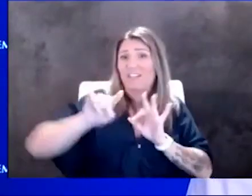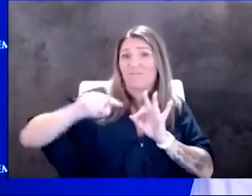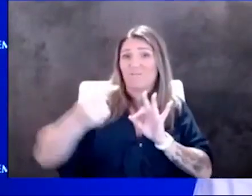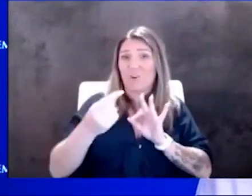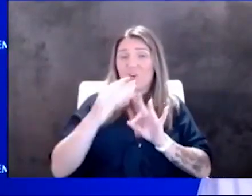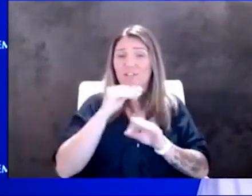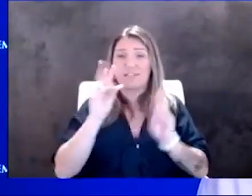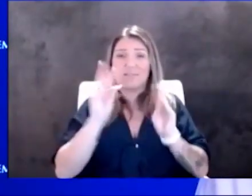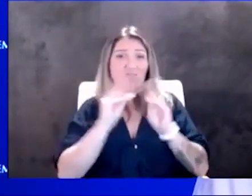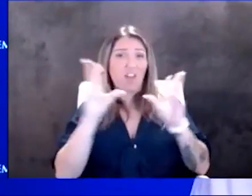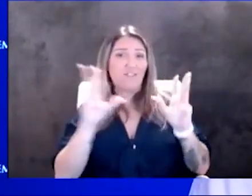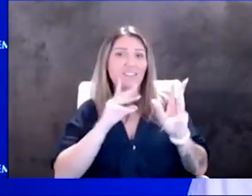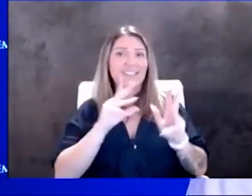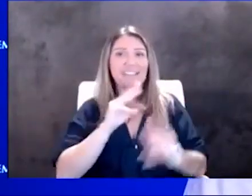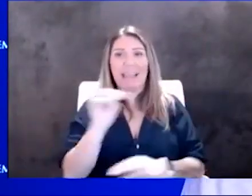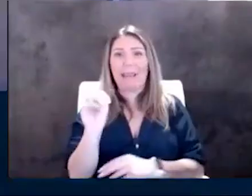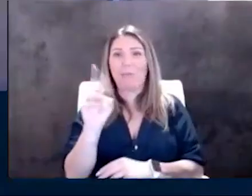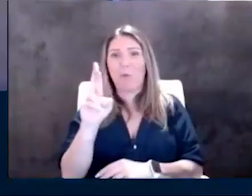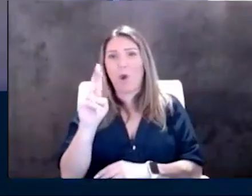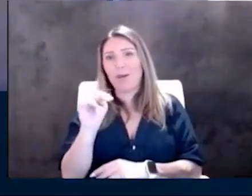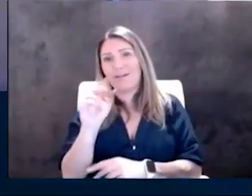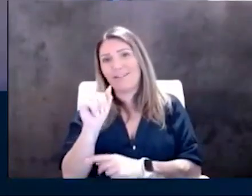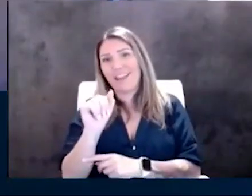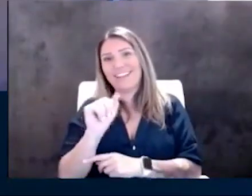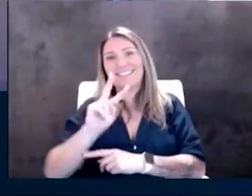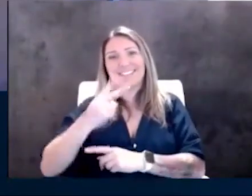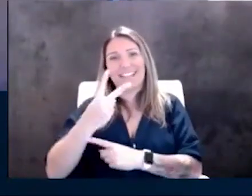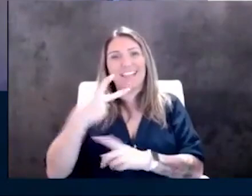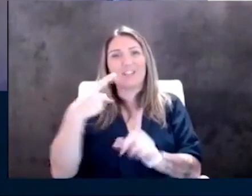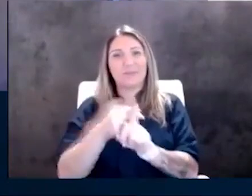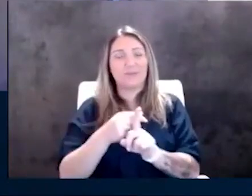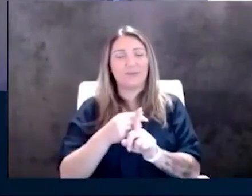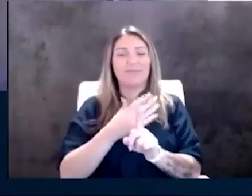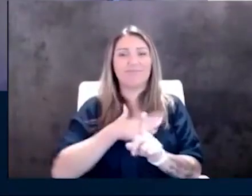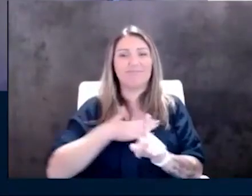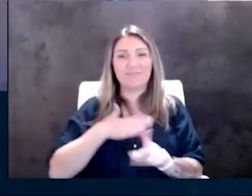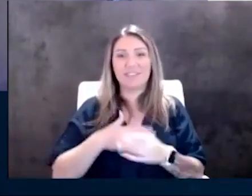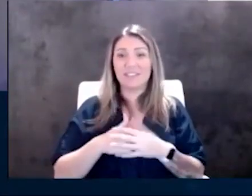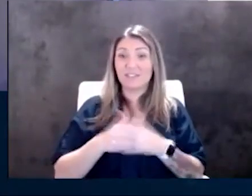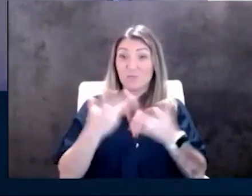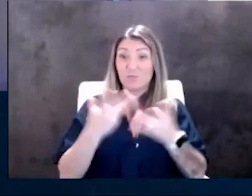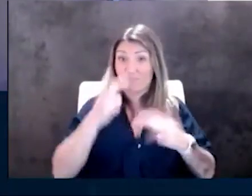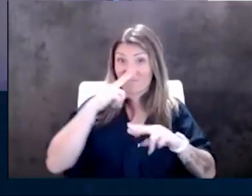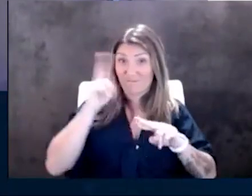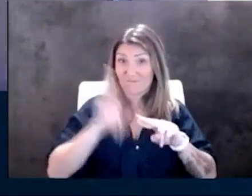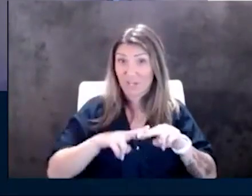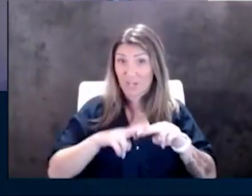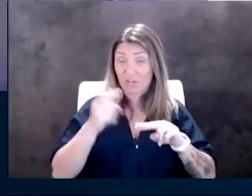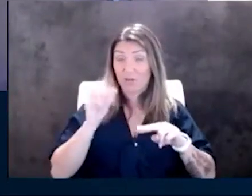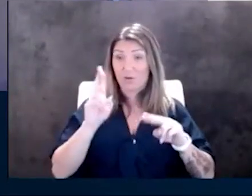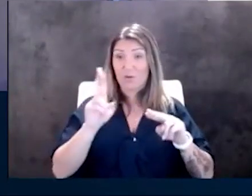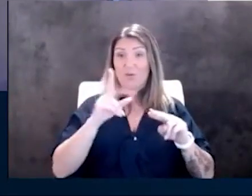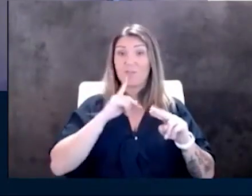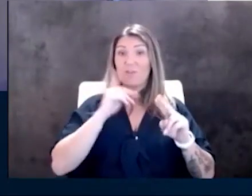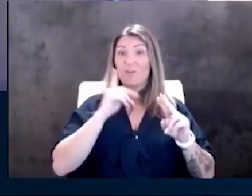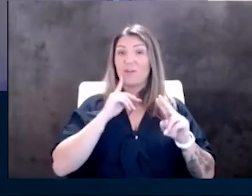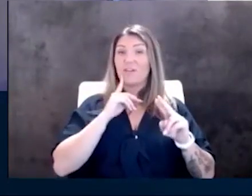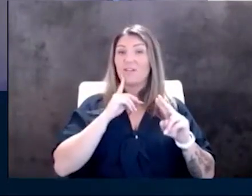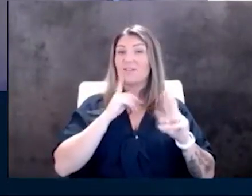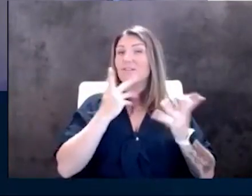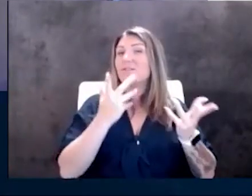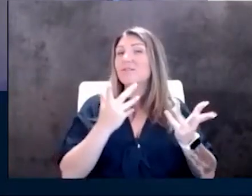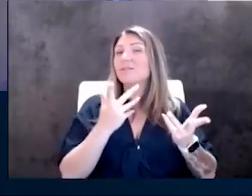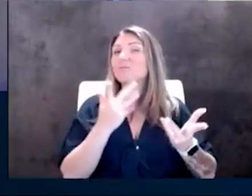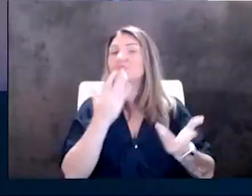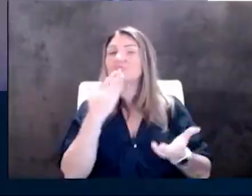mRNA vaccine, get their second dose. Okay, great, thank you. Okay, do you want to have fun, or do you want to have a sentimental final thought first? Can I give a sentimental final